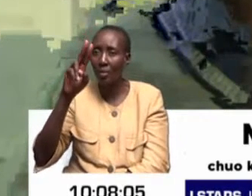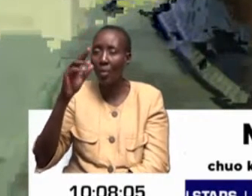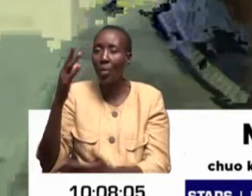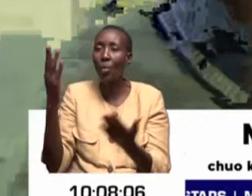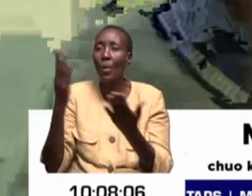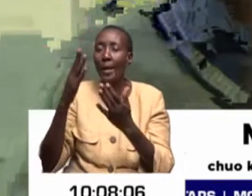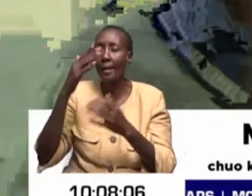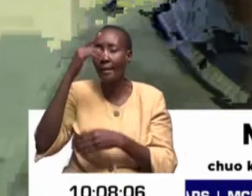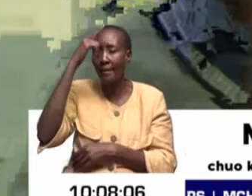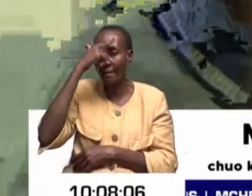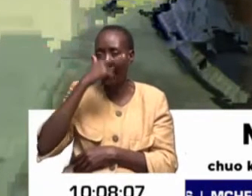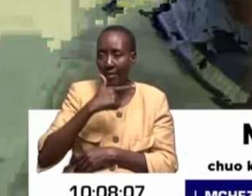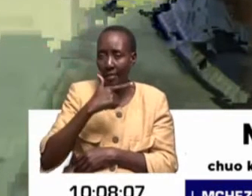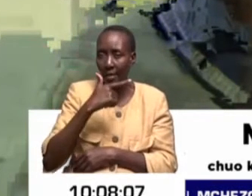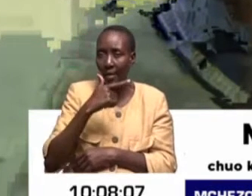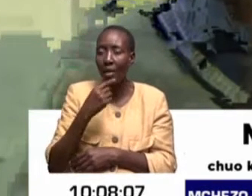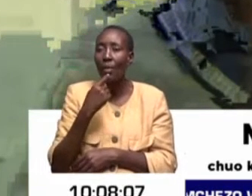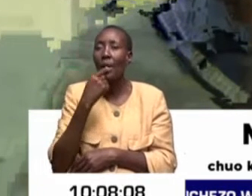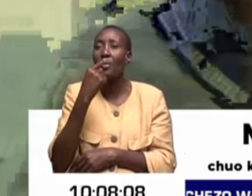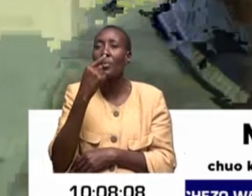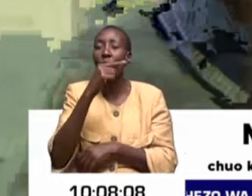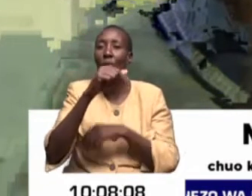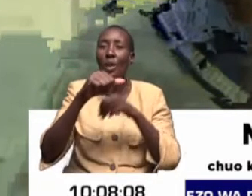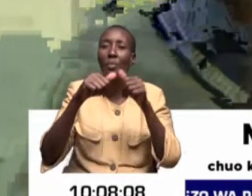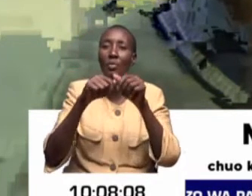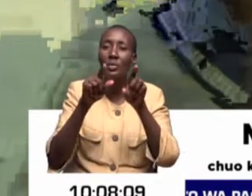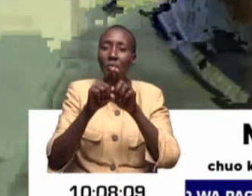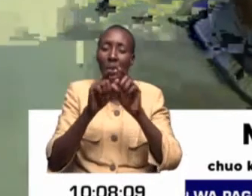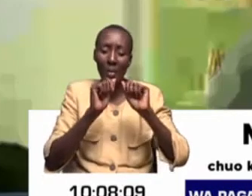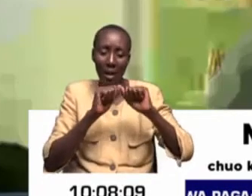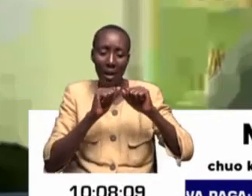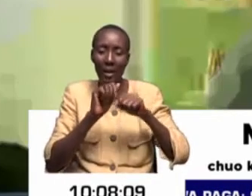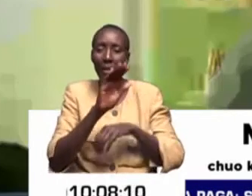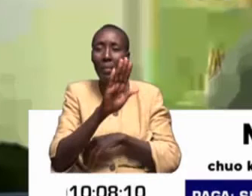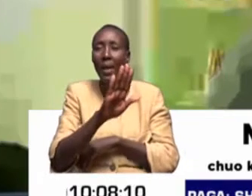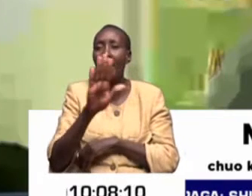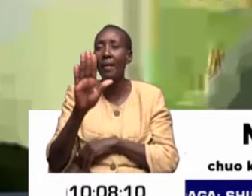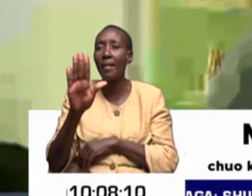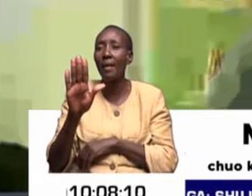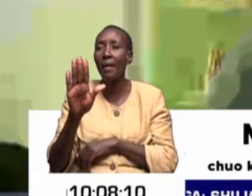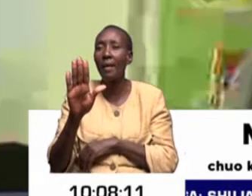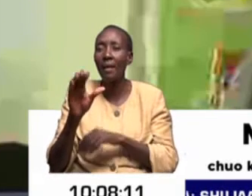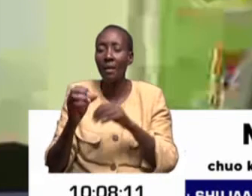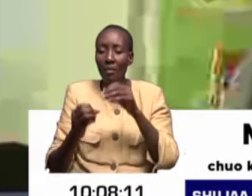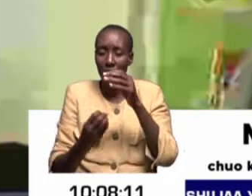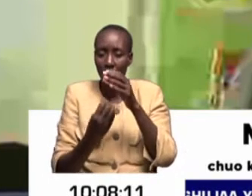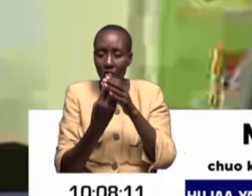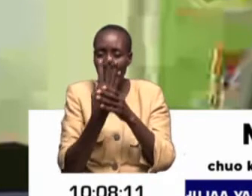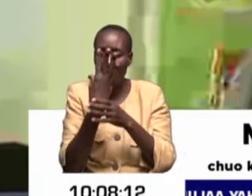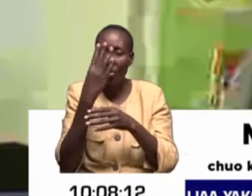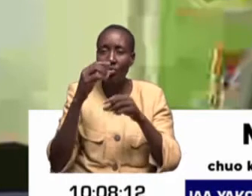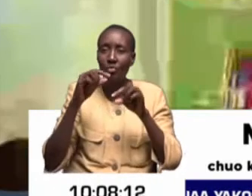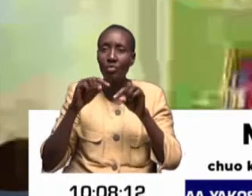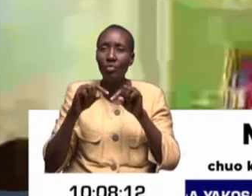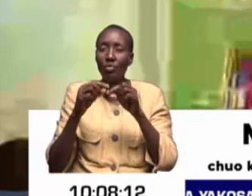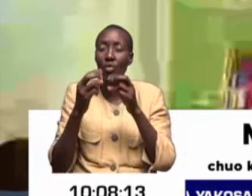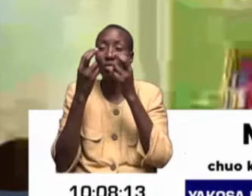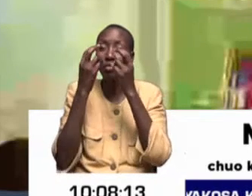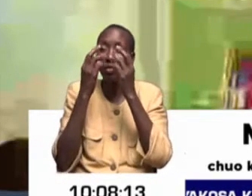la Thika. Tumeweza kutaarifiwa kuhusiana na makubaliano yao ya mustakabali wa uzinduzi huu katika siku ya leo. Kwa